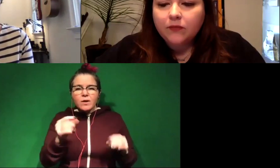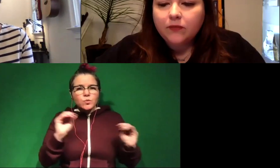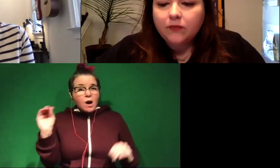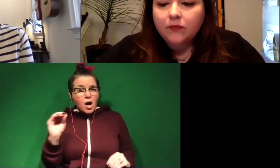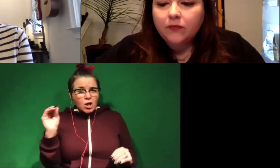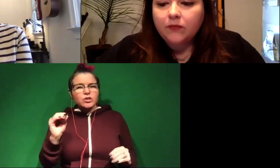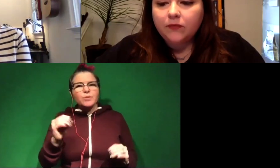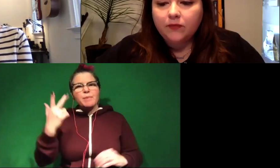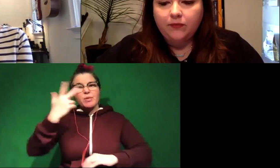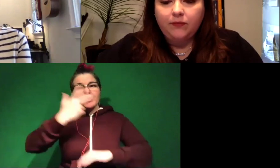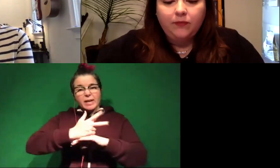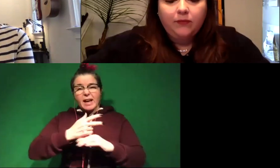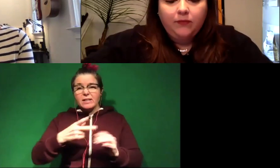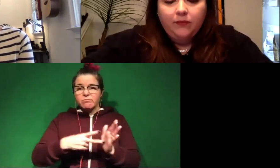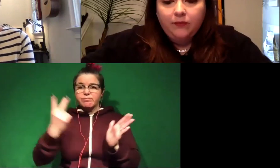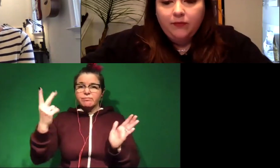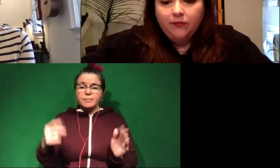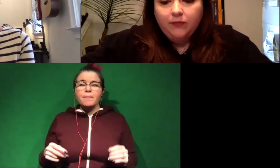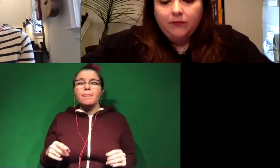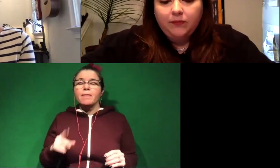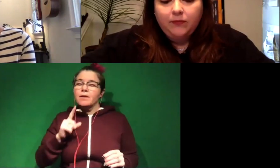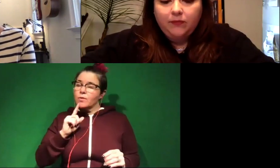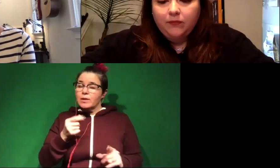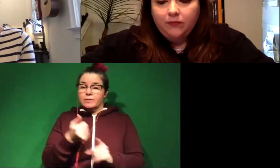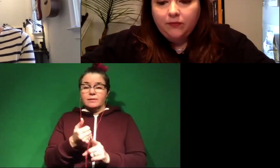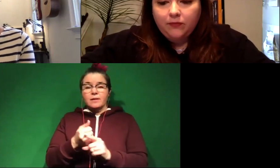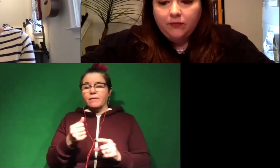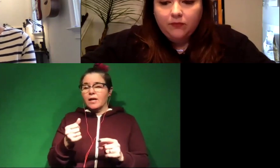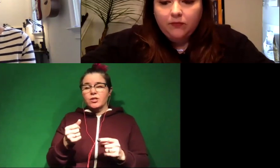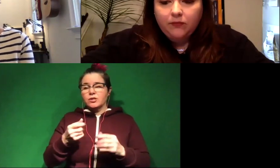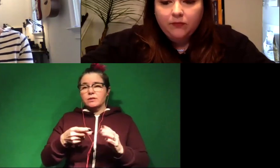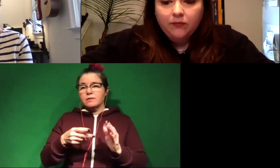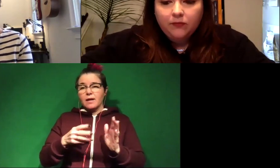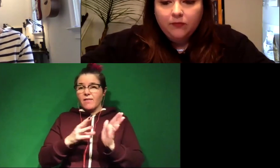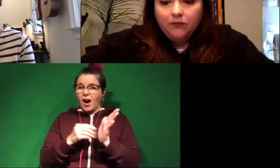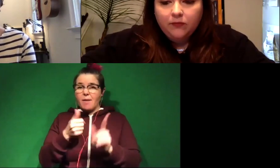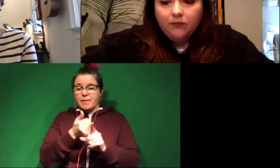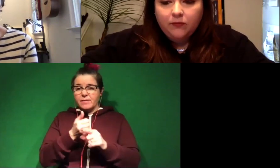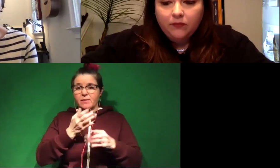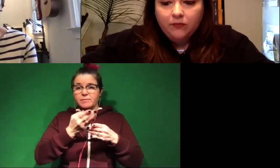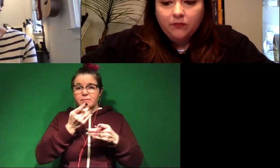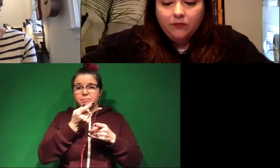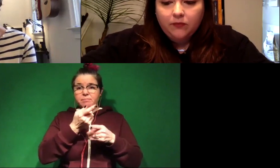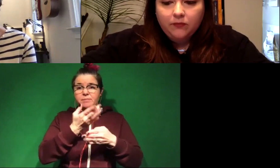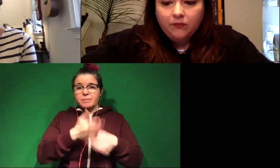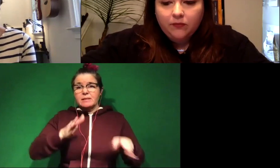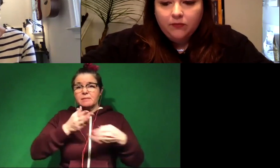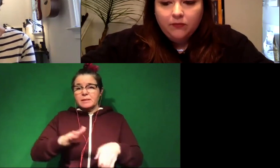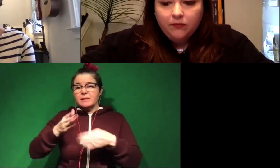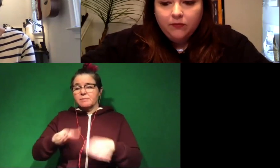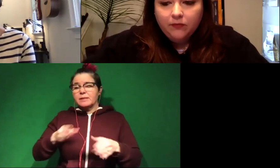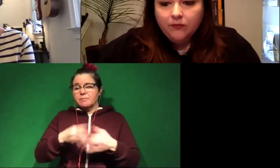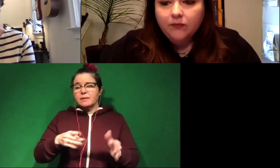to double. But really, they just grow by making copies of themselves and splitting off into